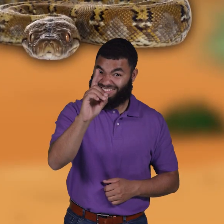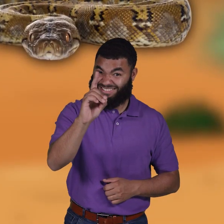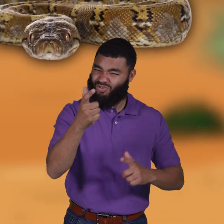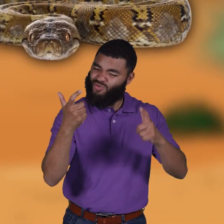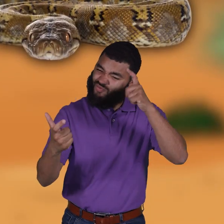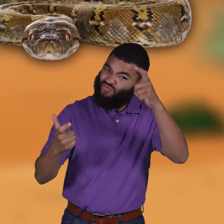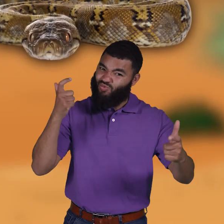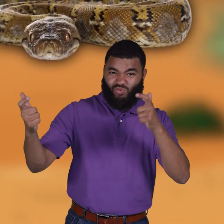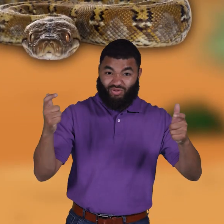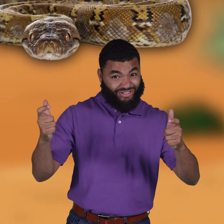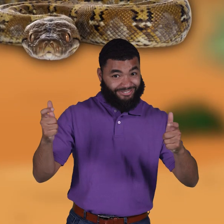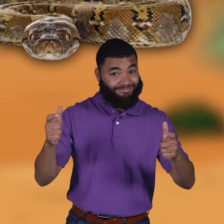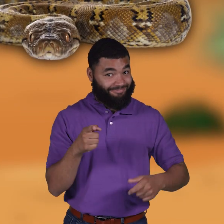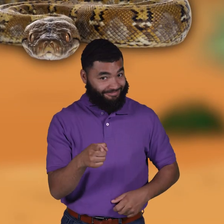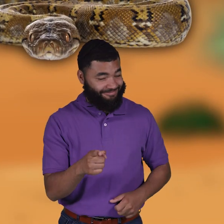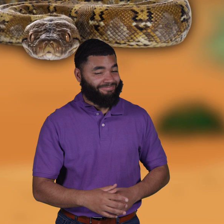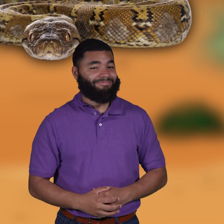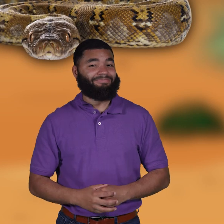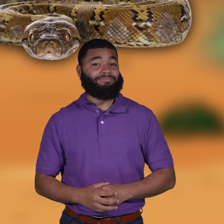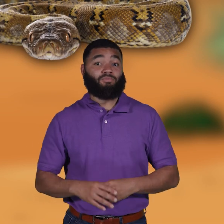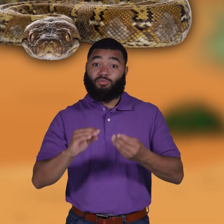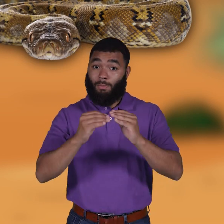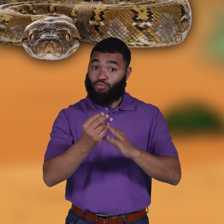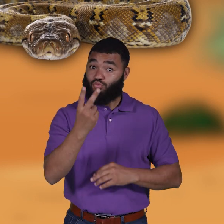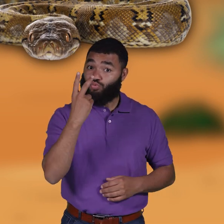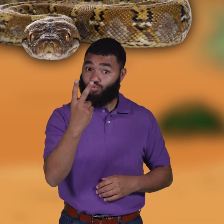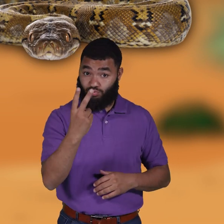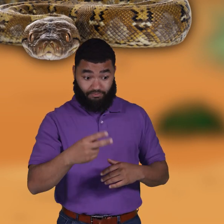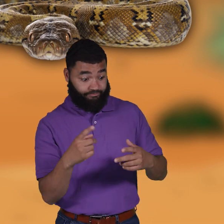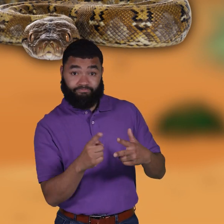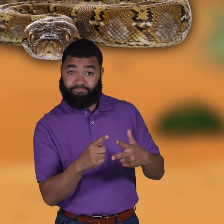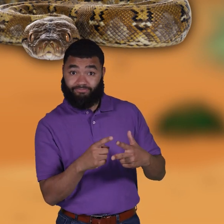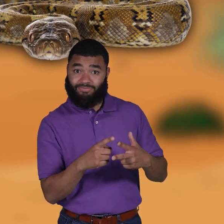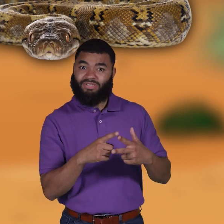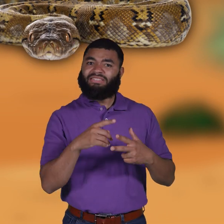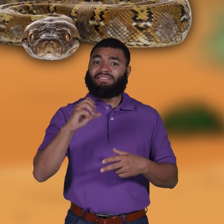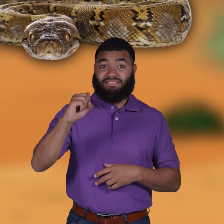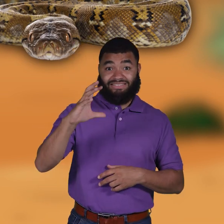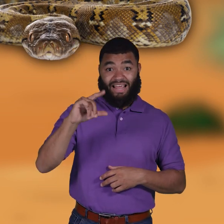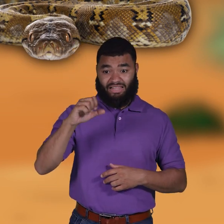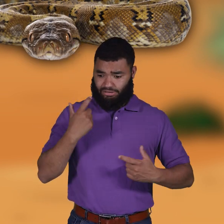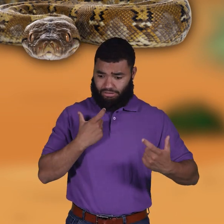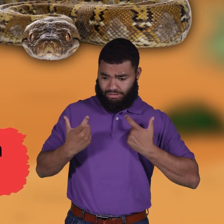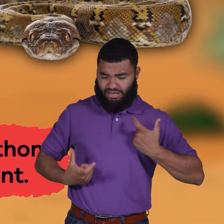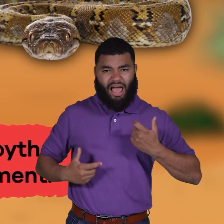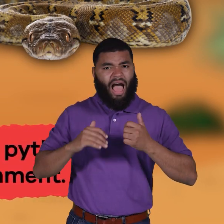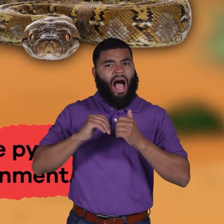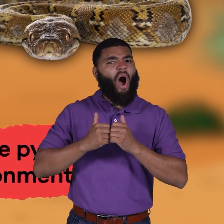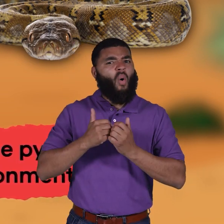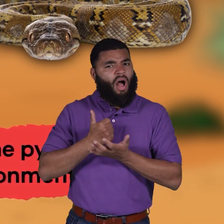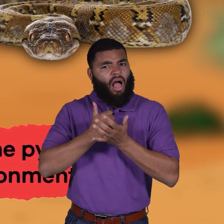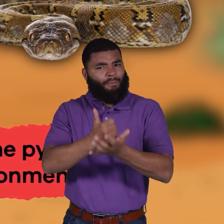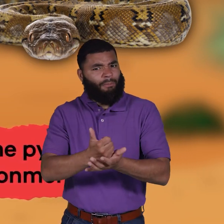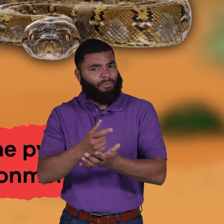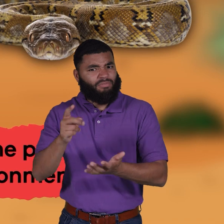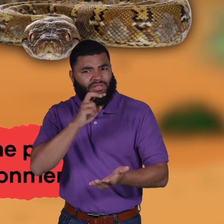Number 2. How do scales help pythons? Where did you find that information?